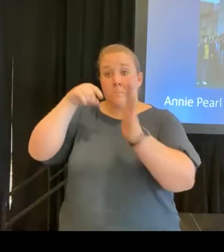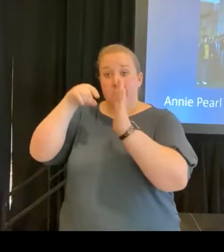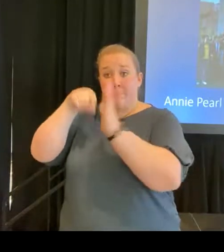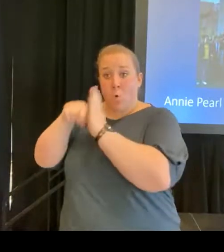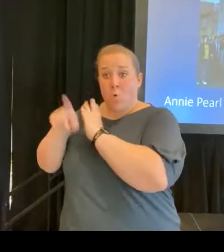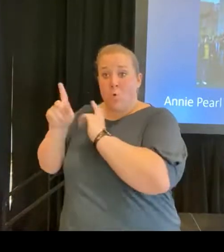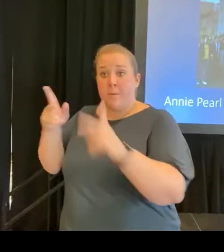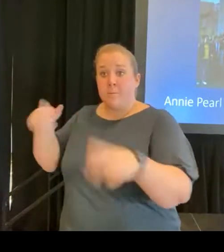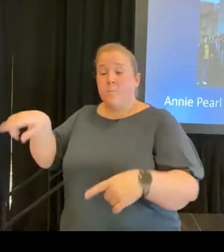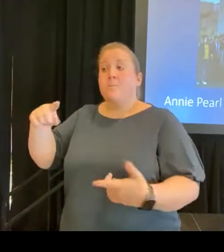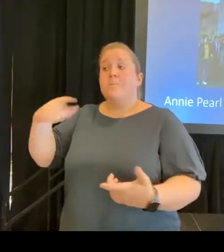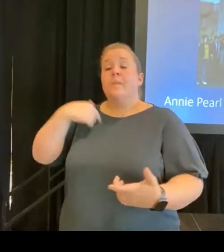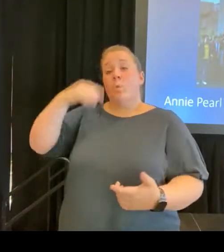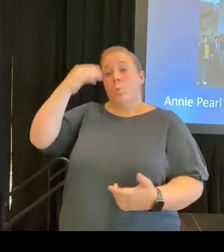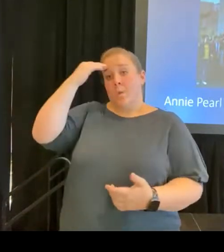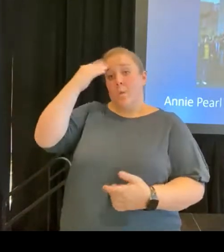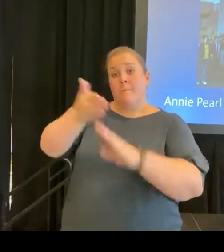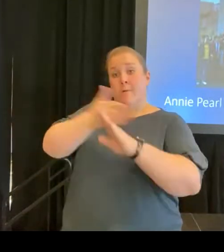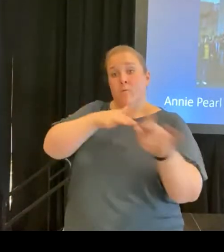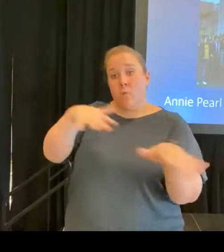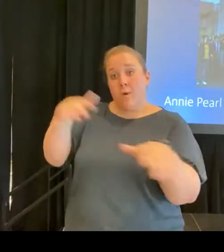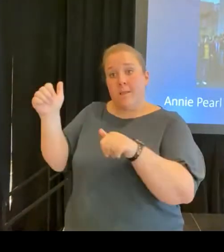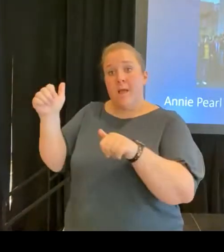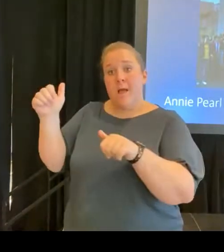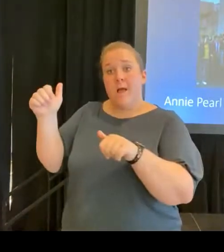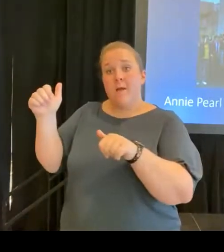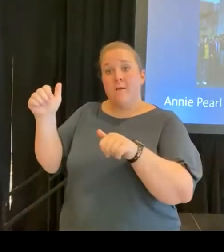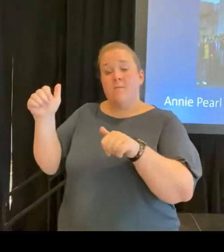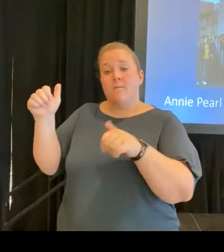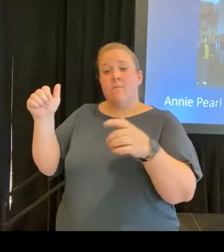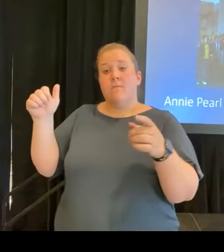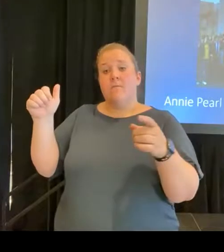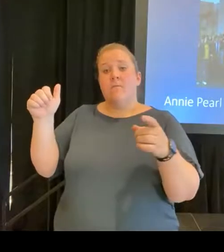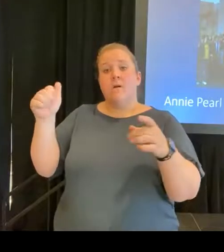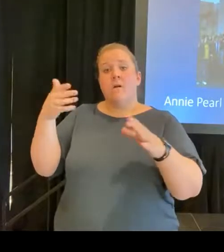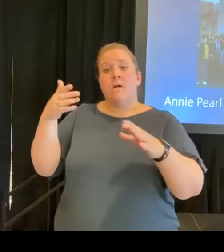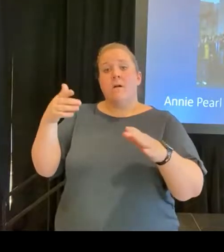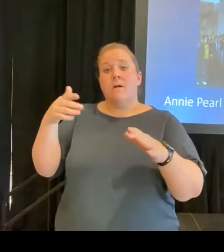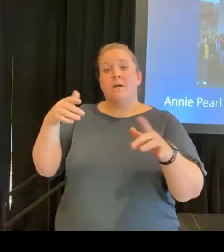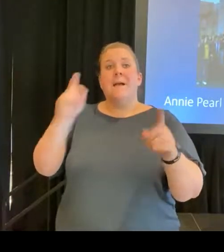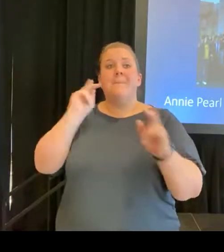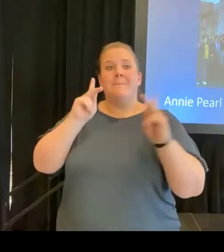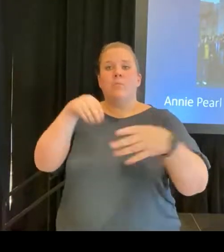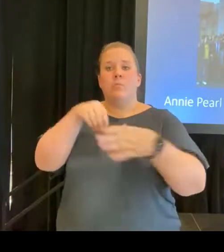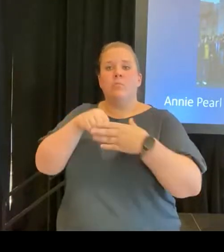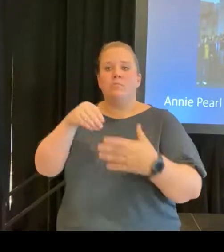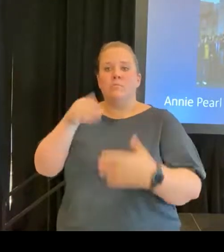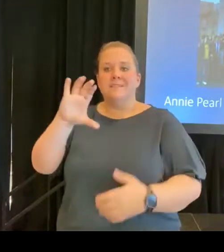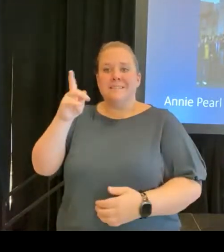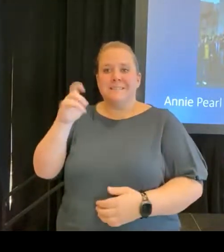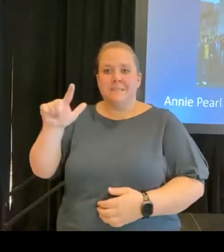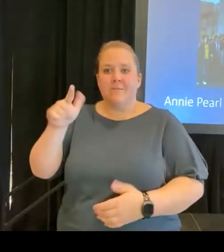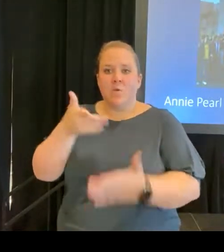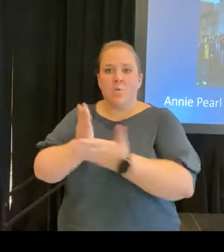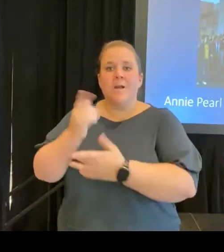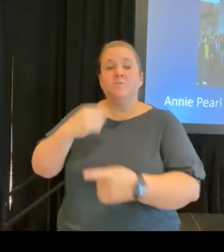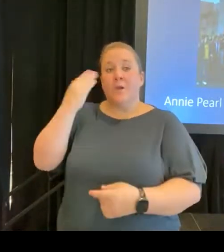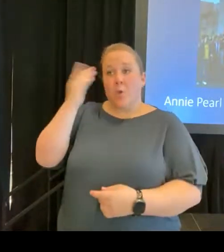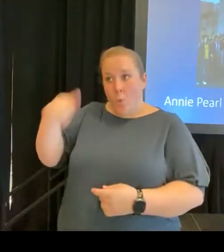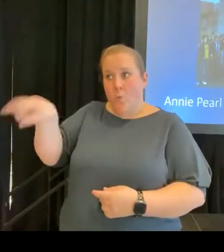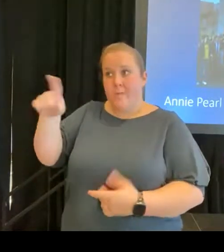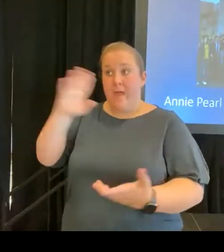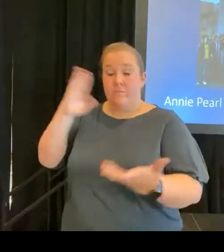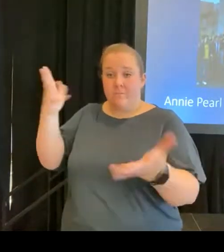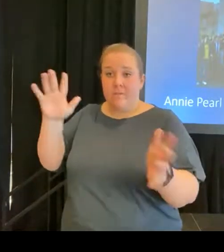knew before we left Oxford, Ohio, people had been in the civil rights, we knew that Cheney, Swain, and Goodman